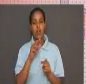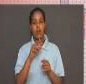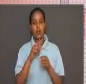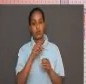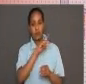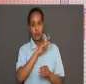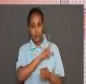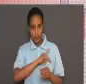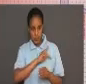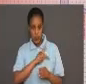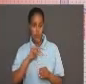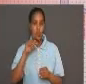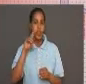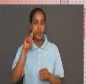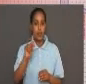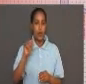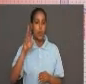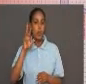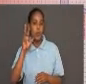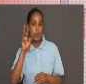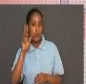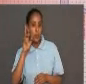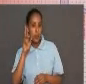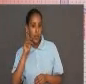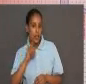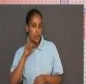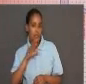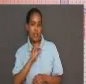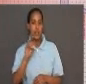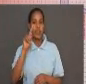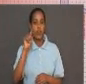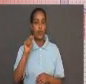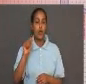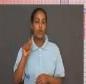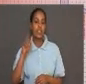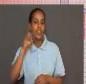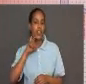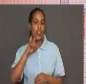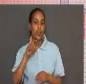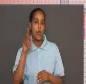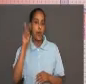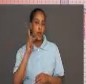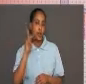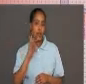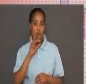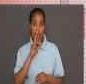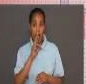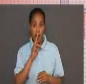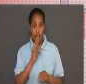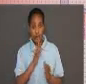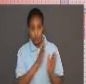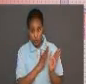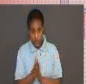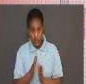properties of thermoplastic and thermoset synthetic polymers. Are you ready to